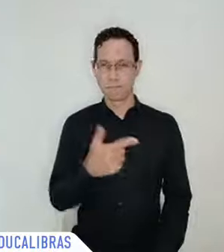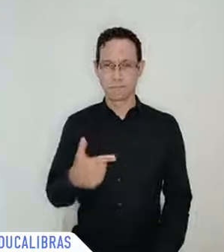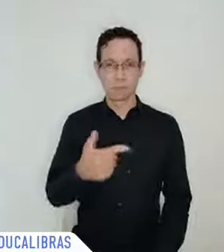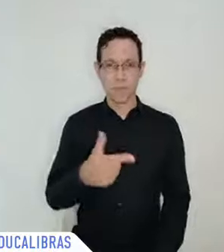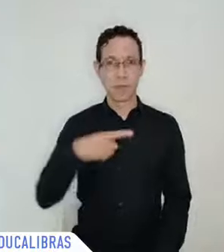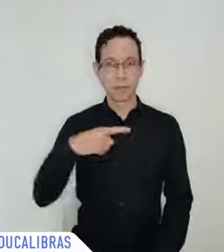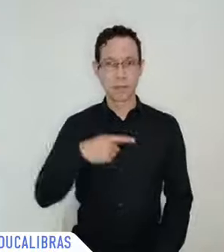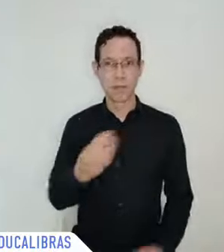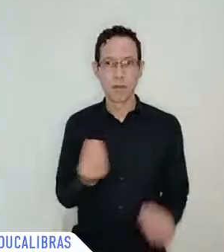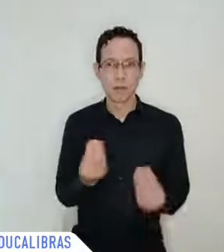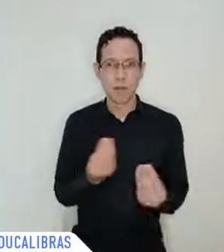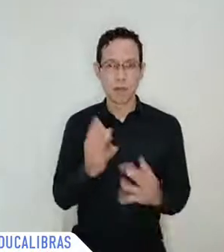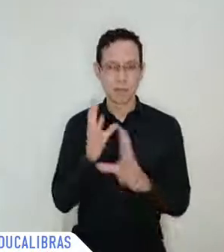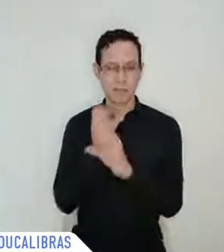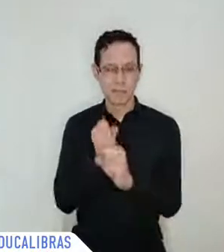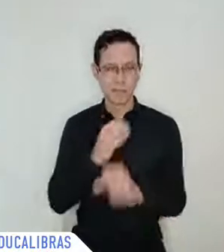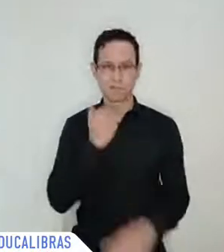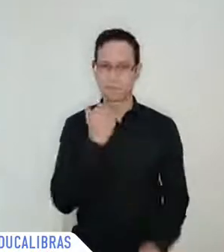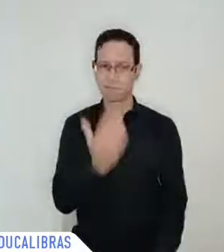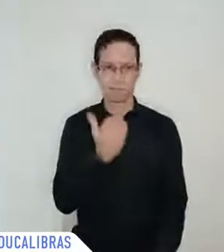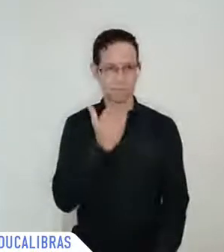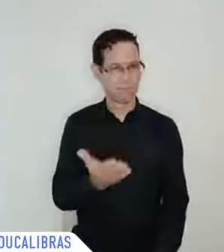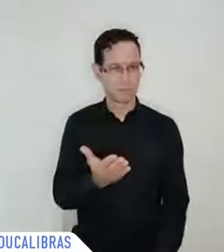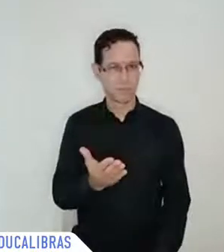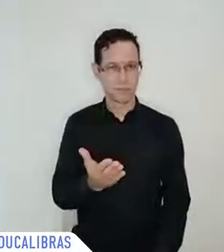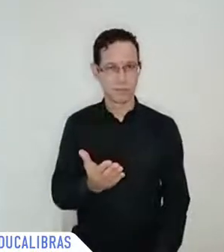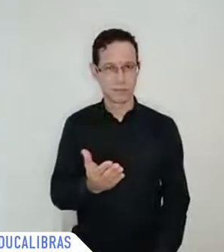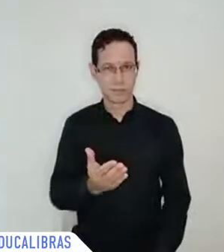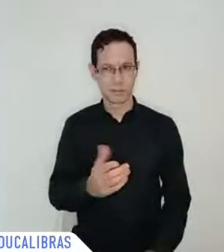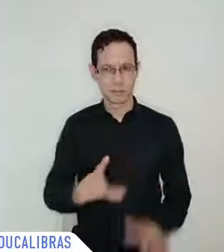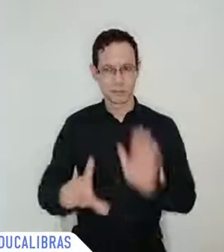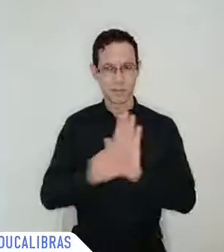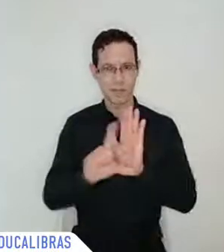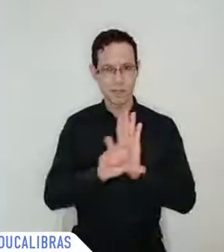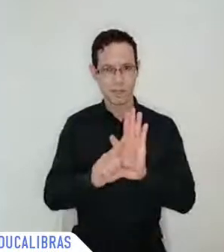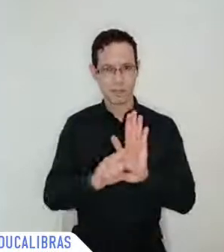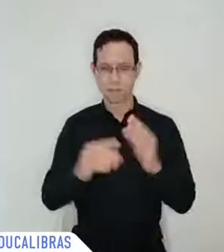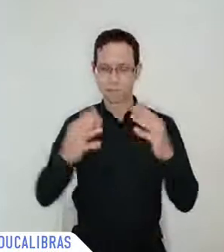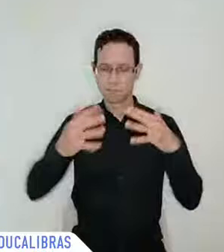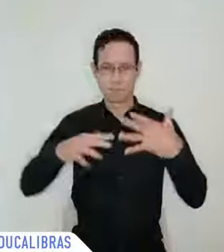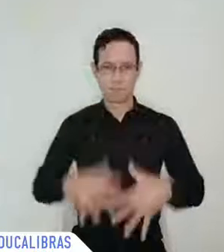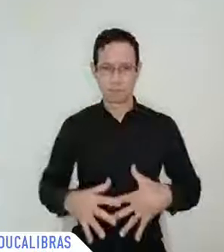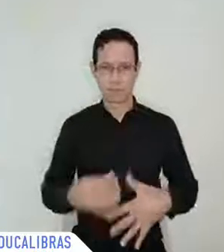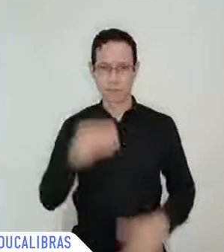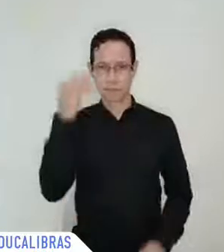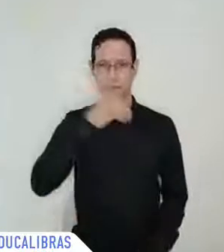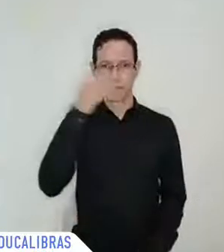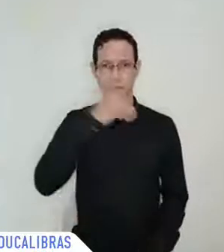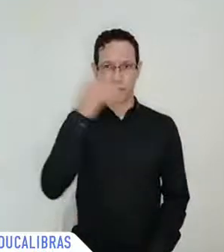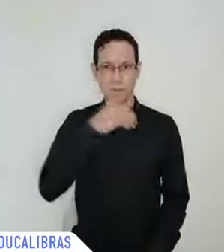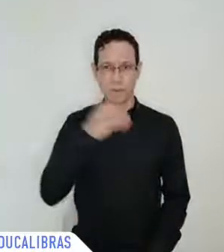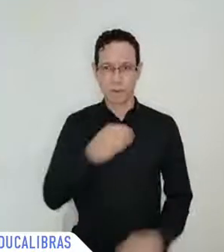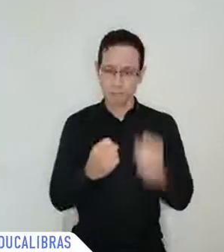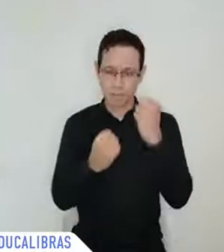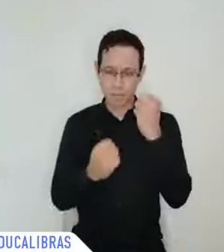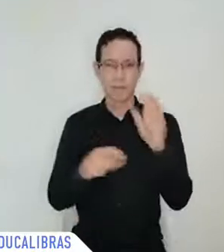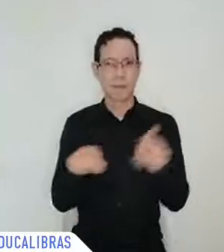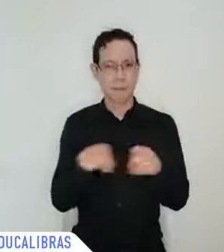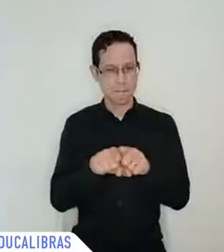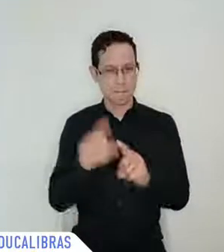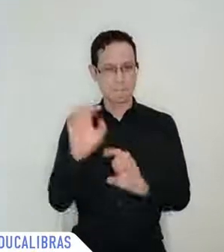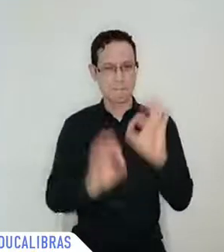ammunition capacity that we have no idea of. We'll unfortunately soon find out. The